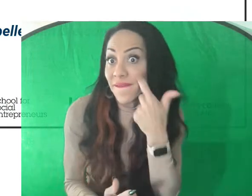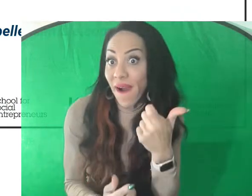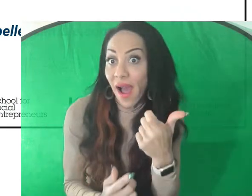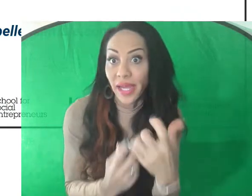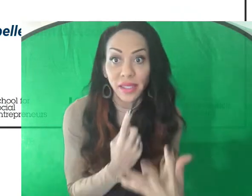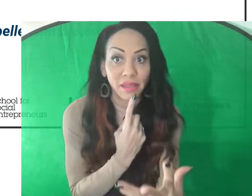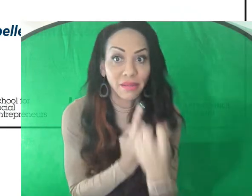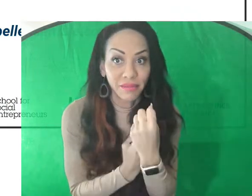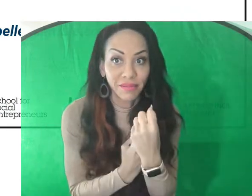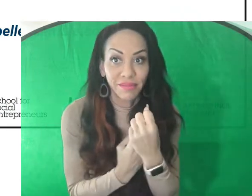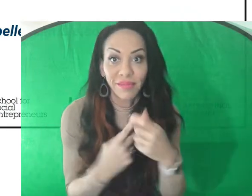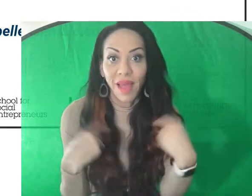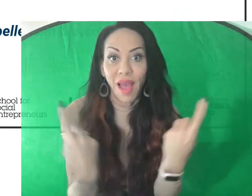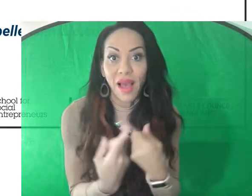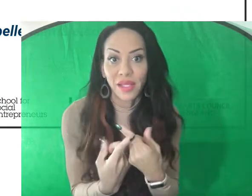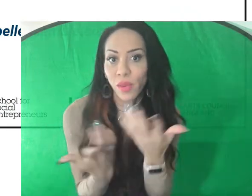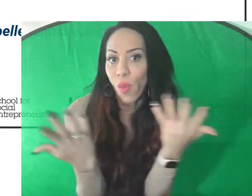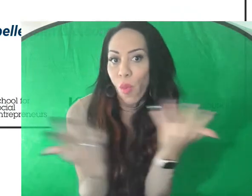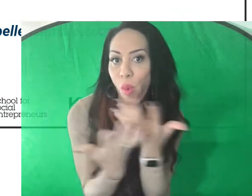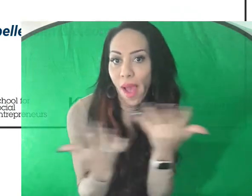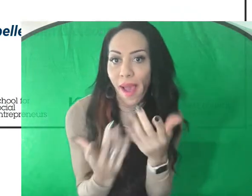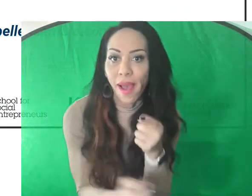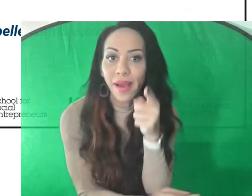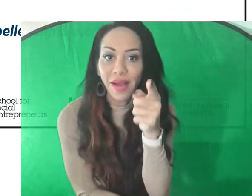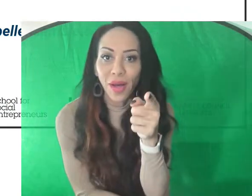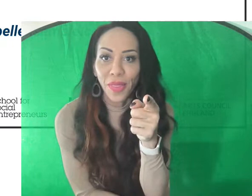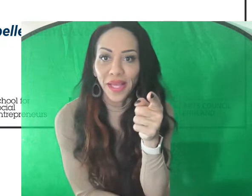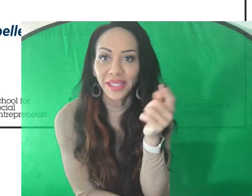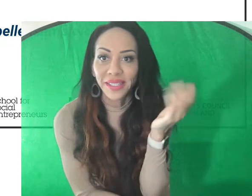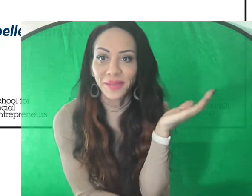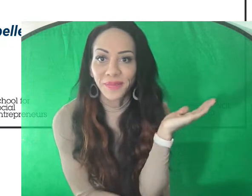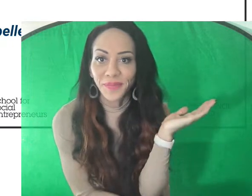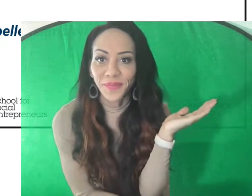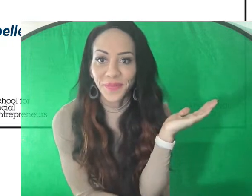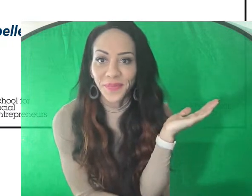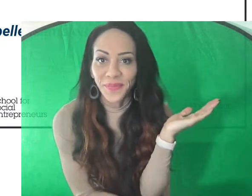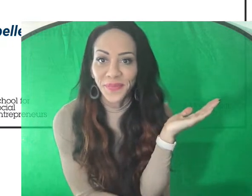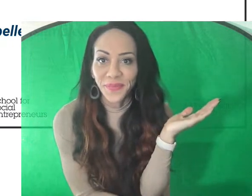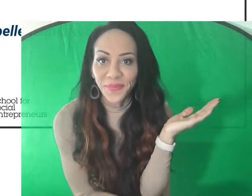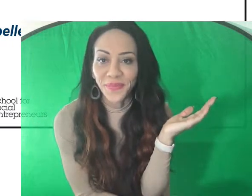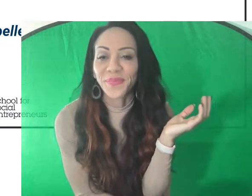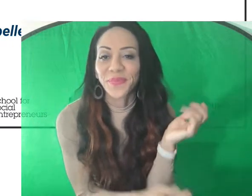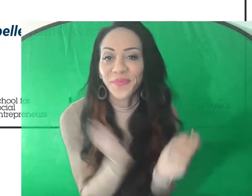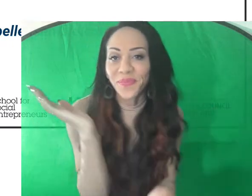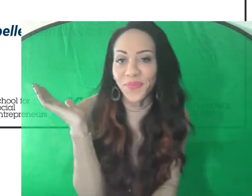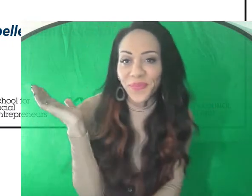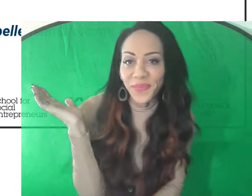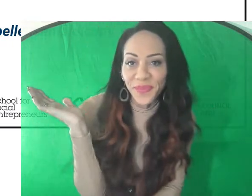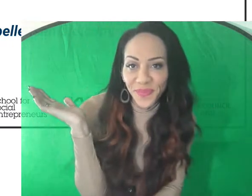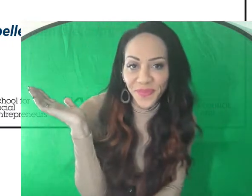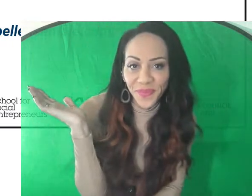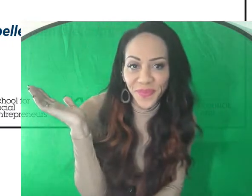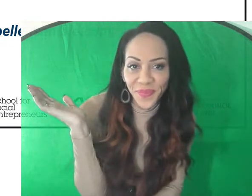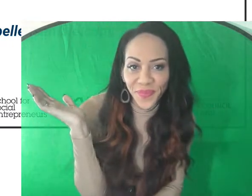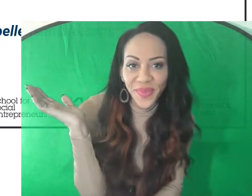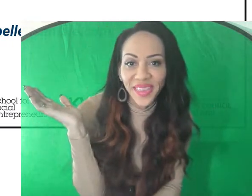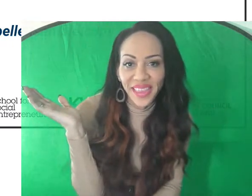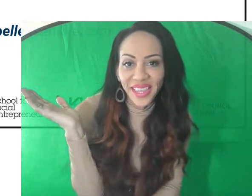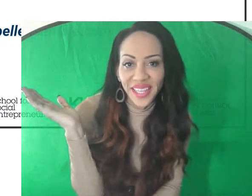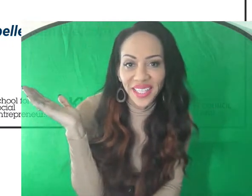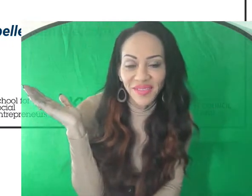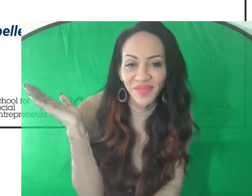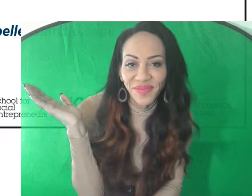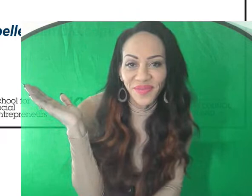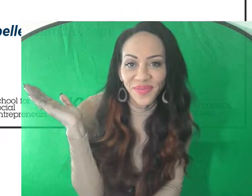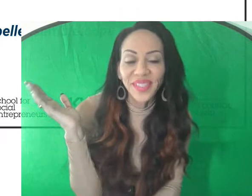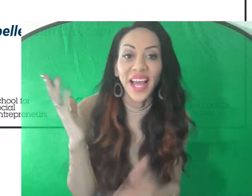Sue and I have been operating as 2 separate entities collaborating together. And we got some funding from School for Social Entrepreneurs to finally make a